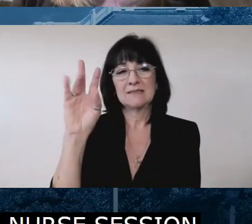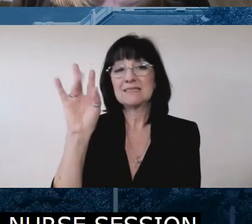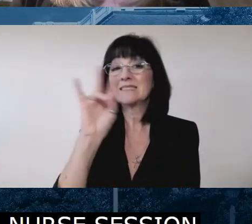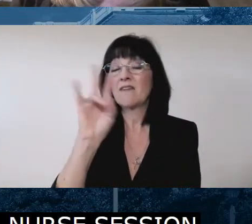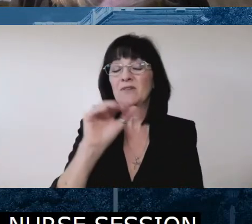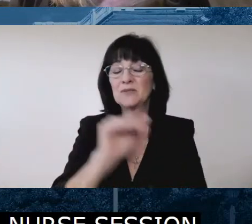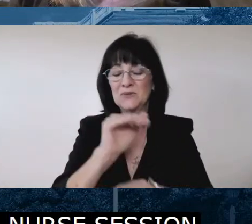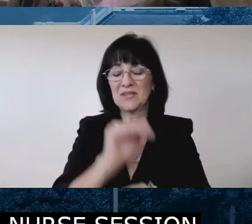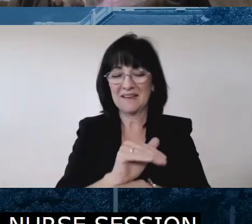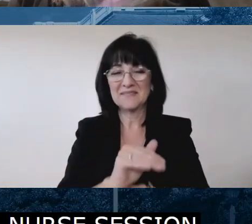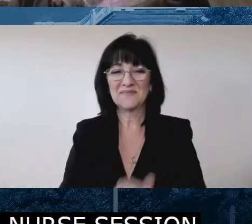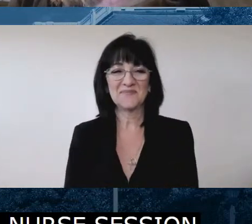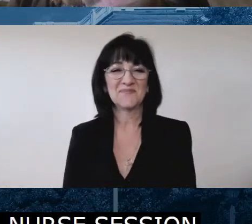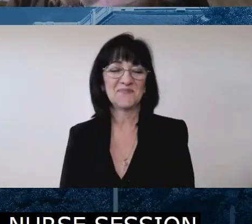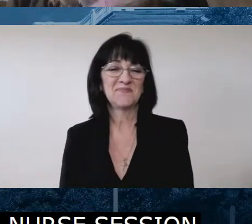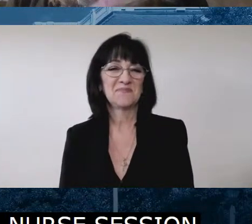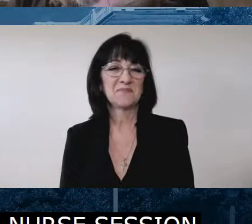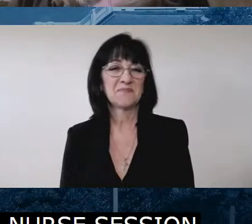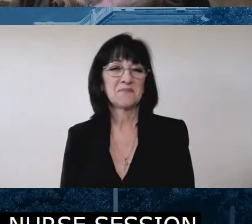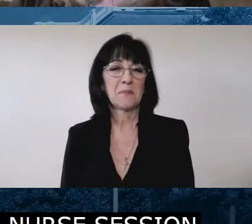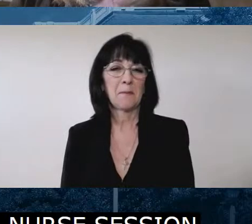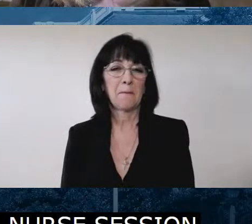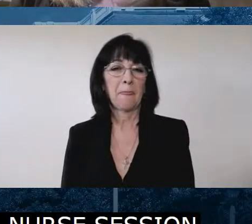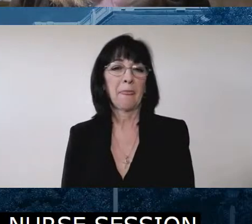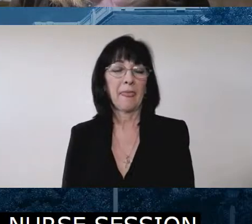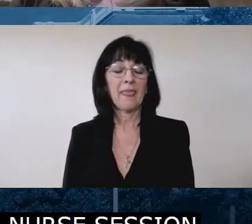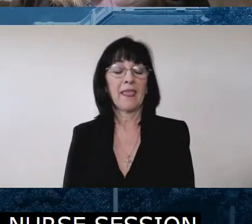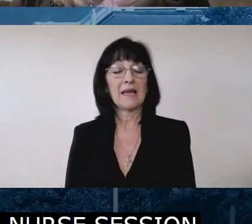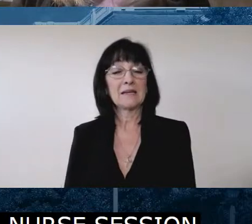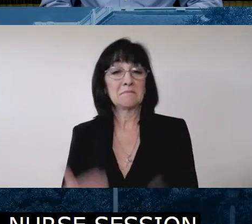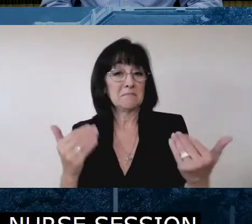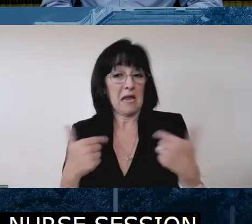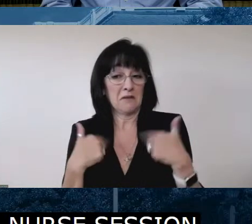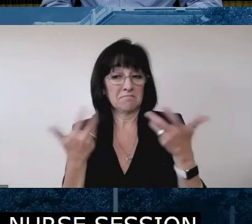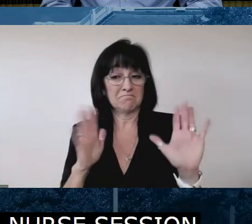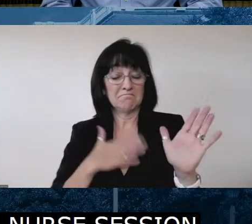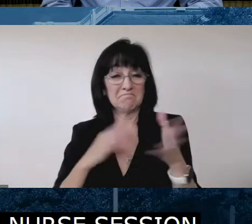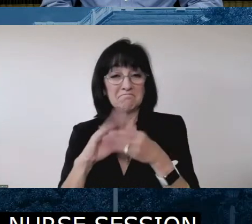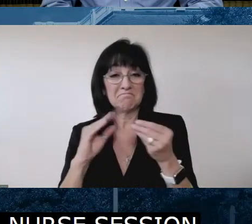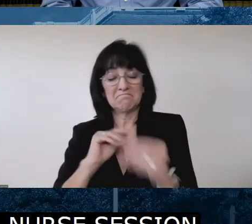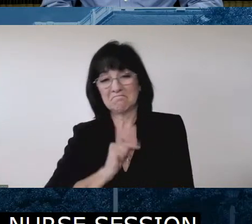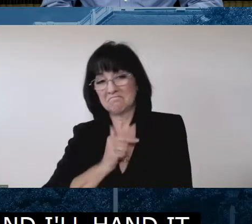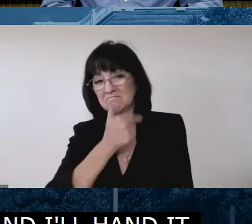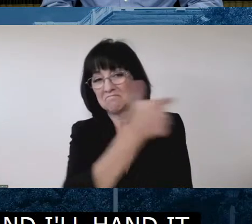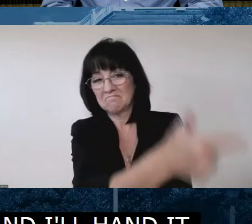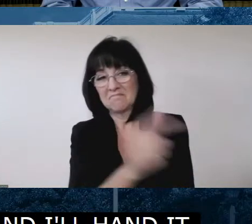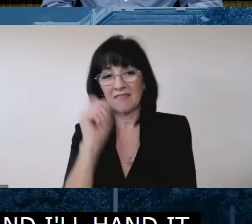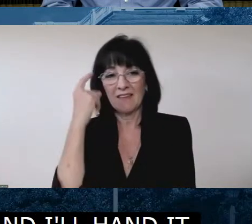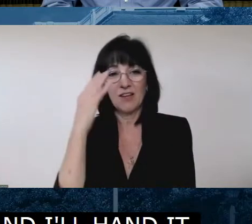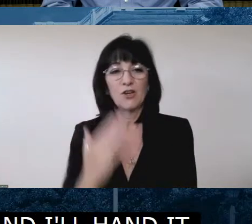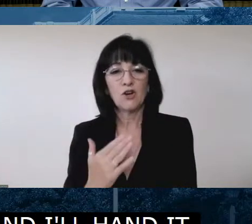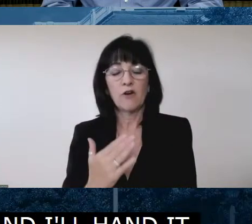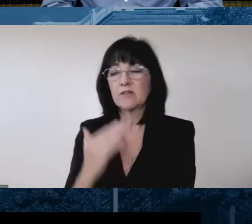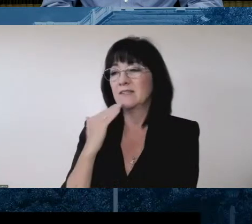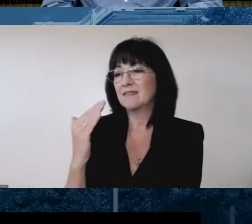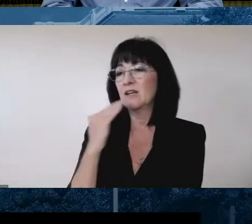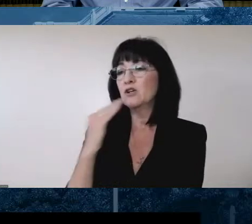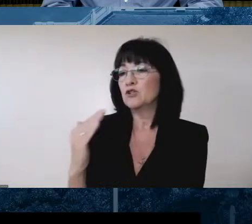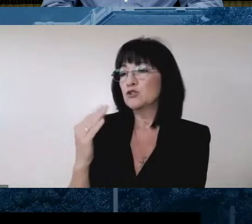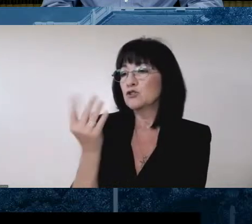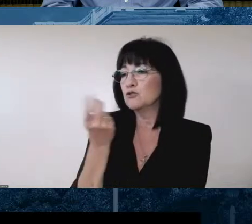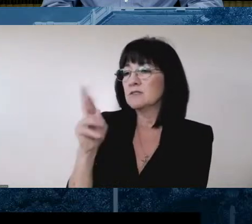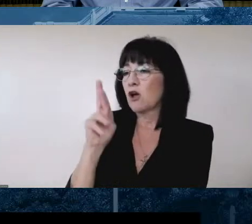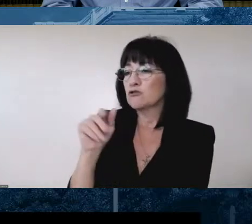p.m. Sorry. And with that, I will hand it back to you, Governor. Thank you very much, Dr. Rattay. Some great information